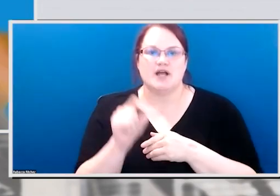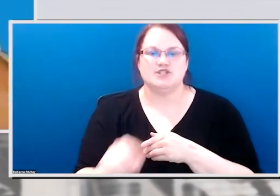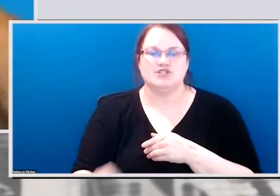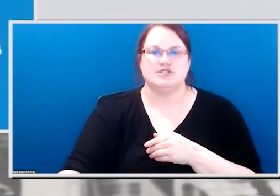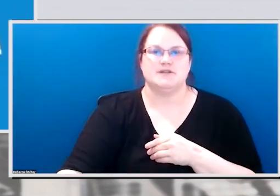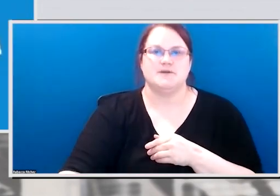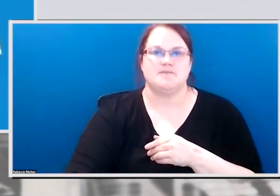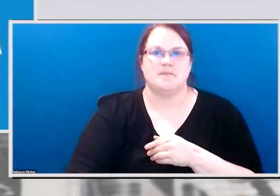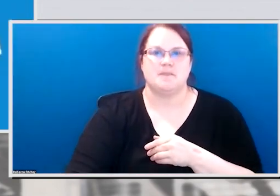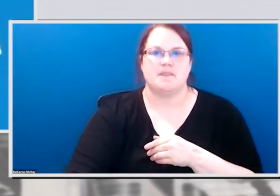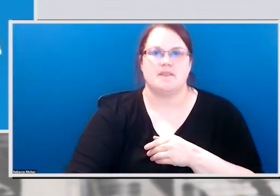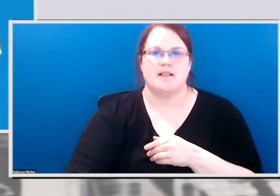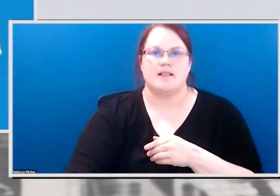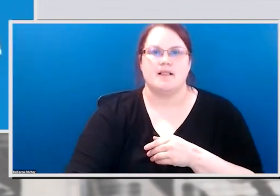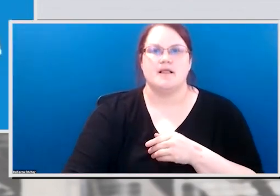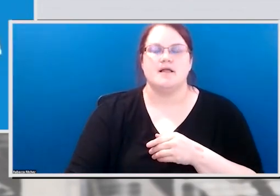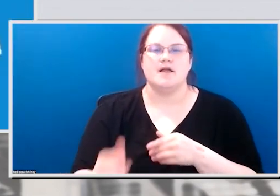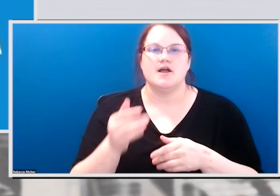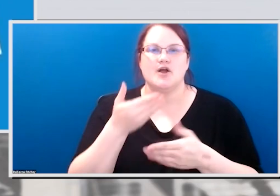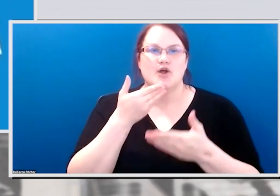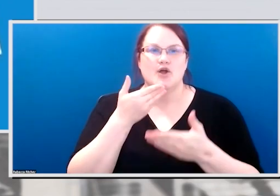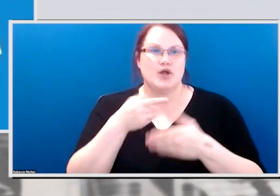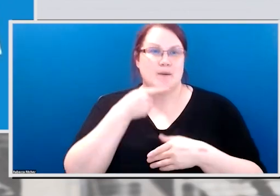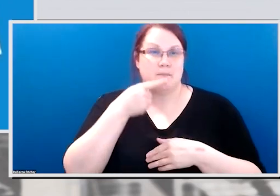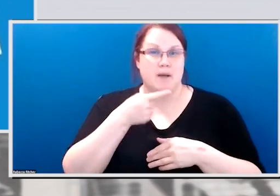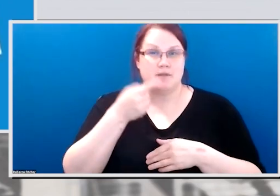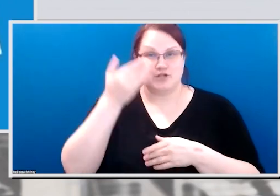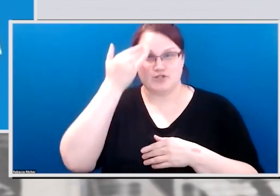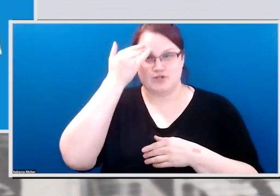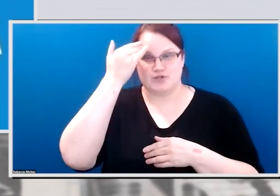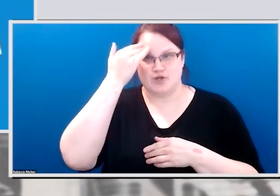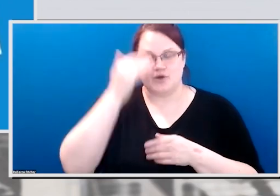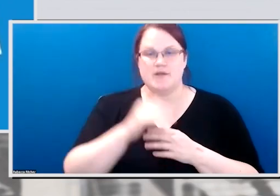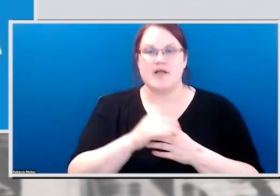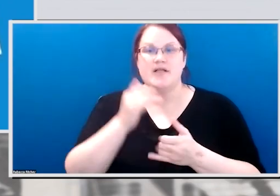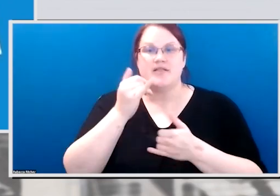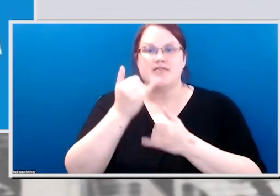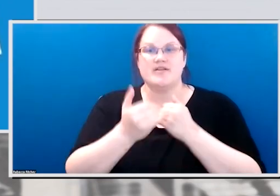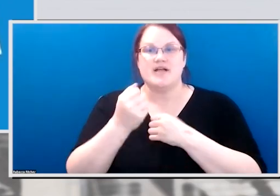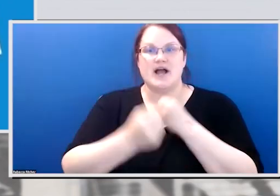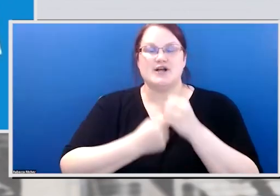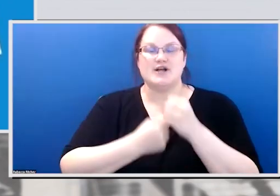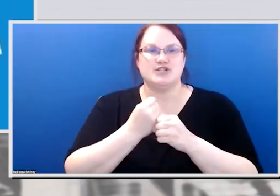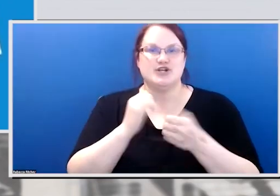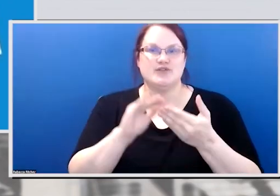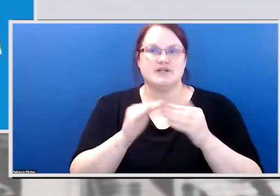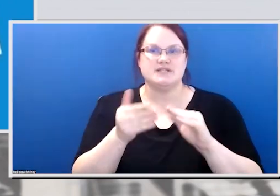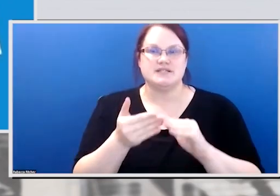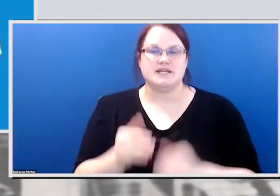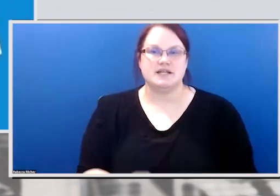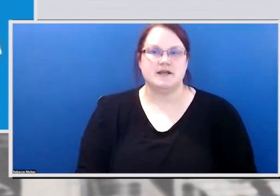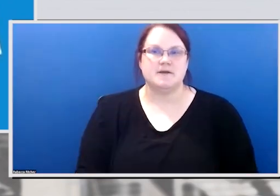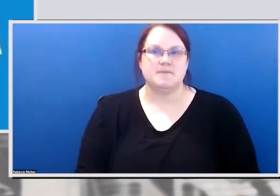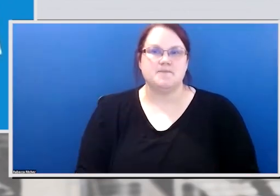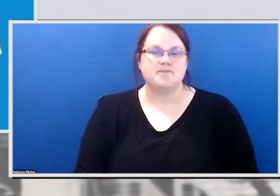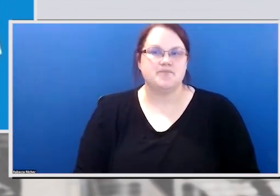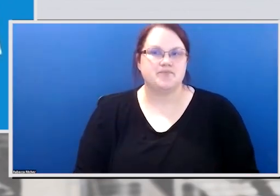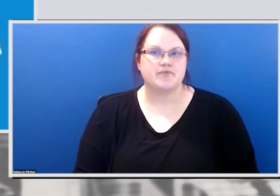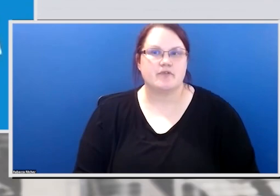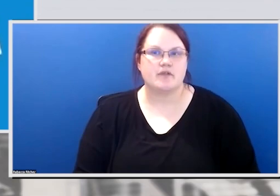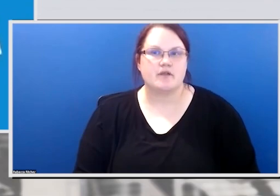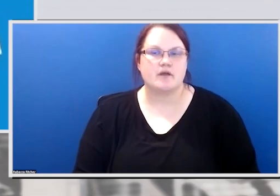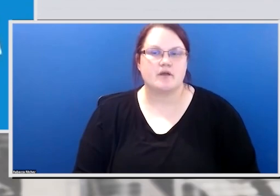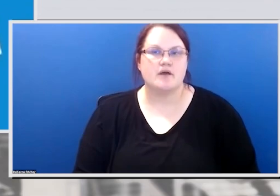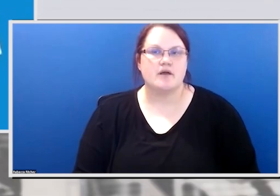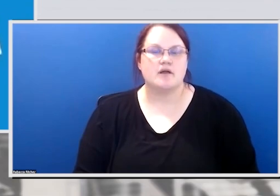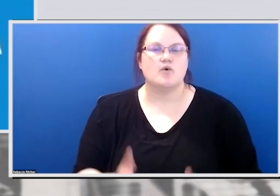of things maybe just for the public to know and for this forum to know. We do, and then last year, we again, due to the city, and we typically will ask the